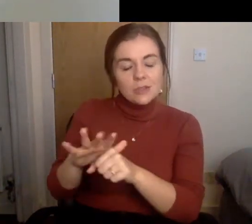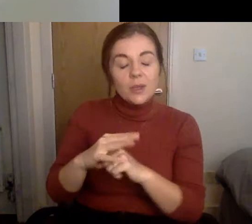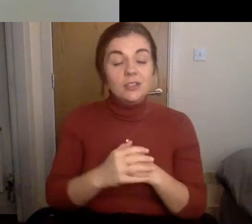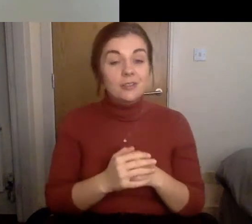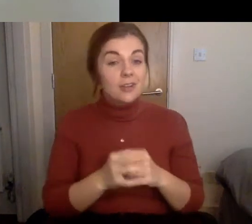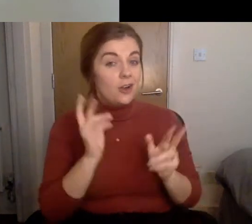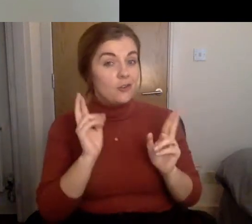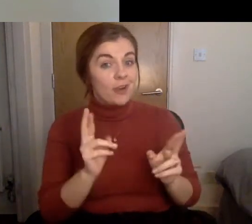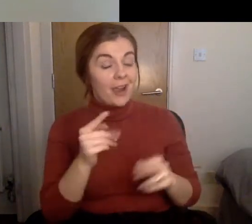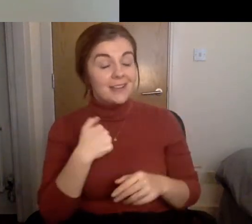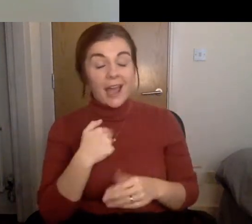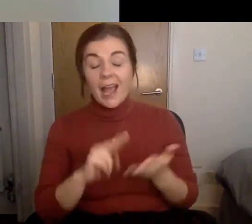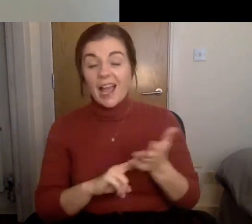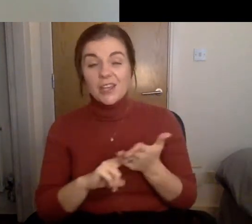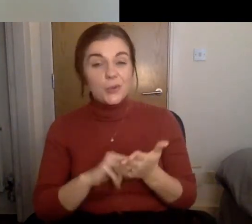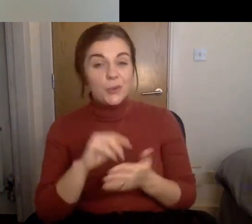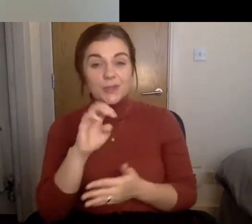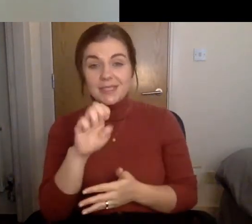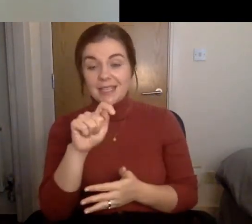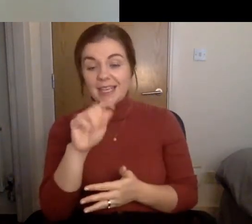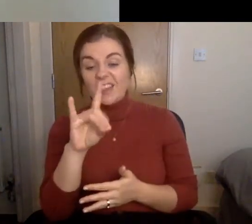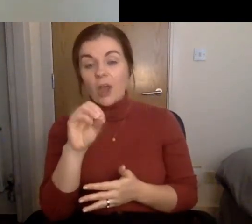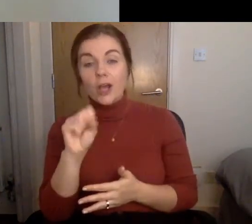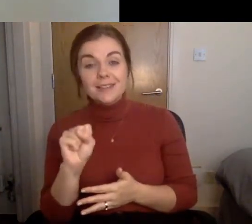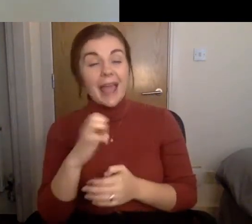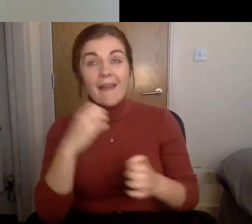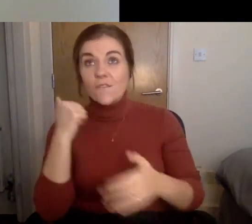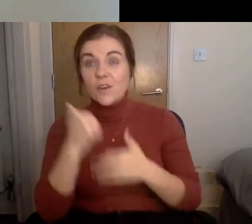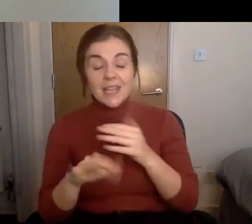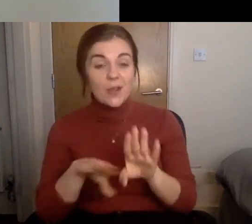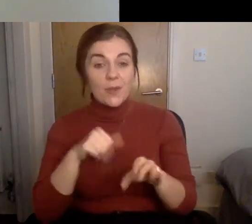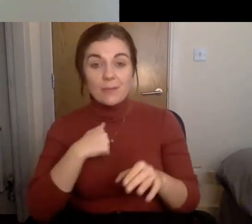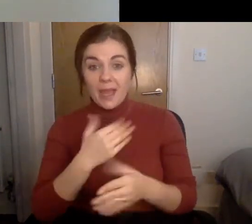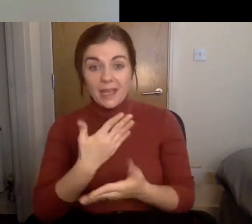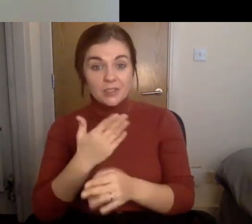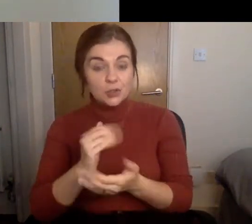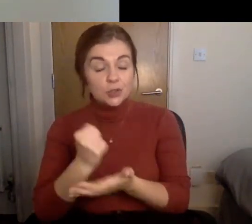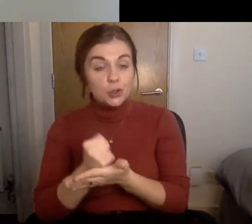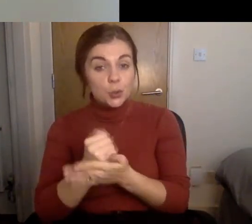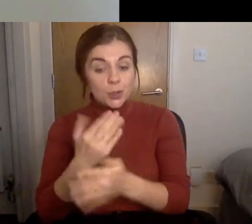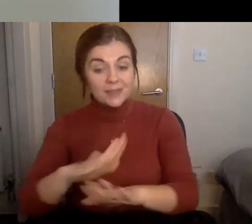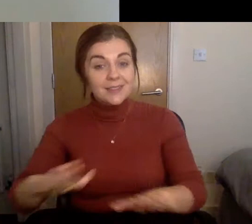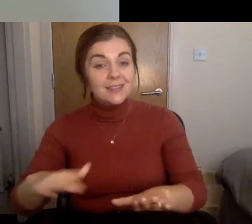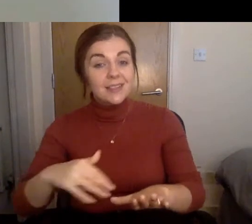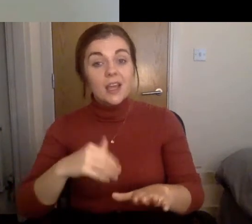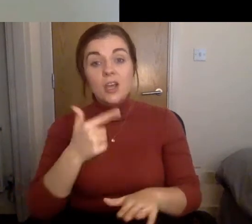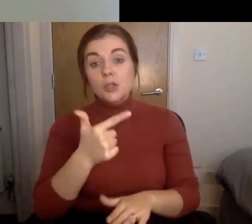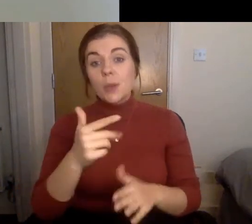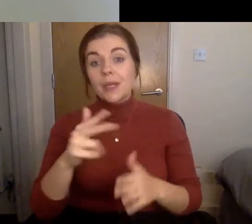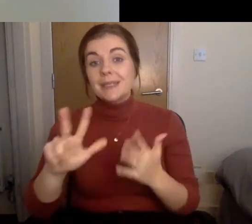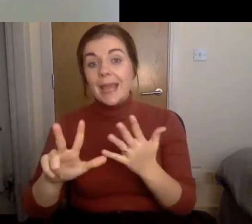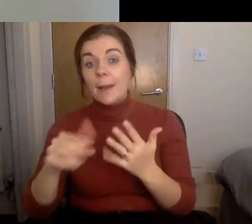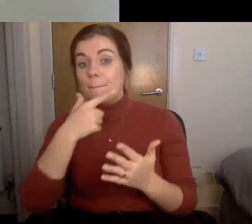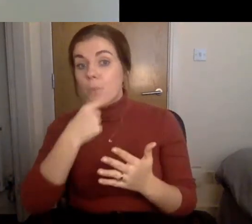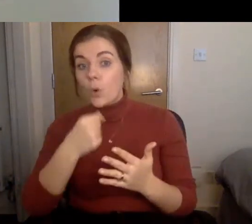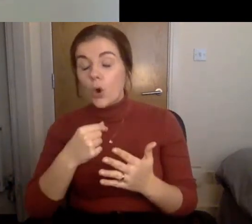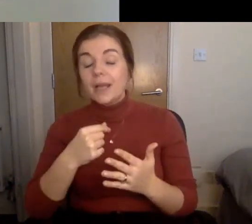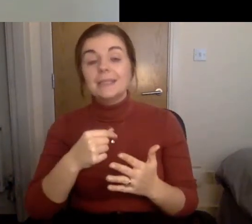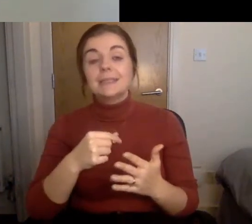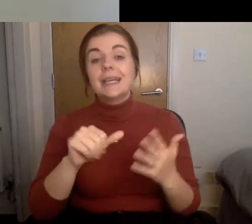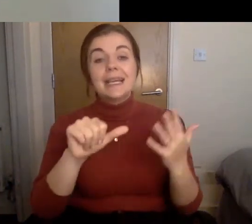with my boys. And again, I have 28 boys and 8 of them aren't Catholic, and 6 of them aren't